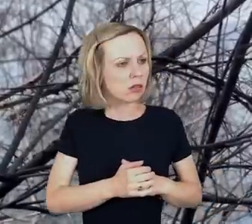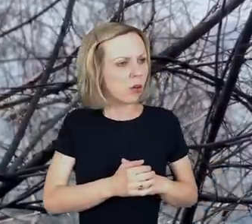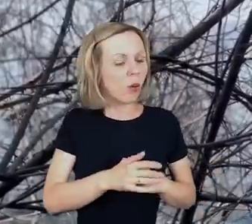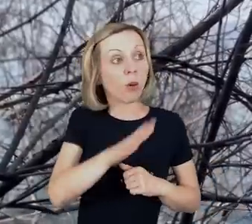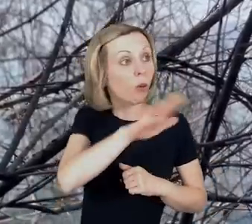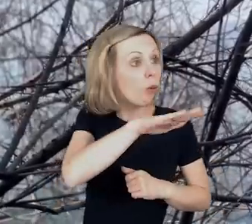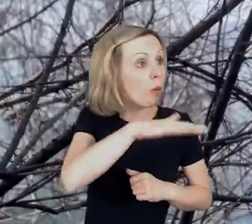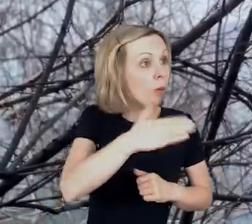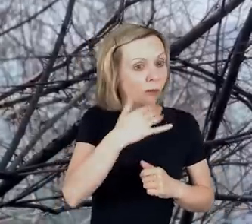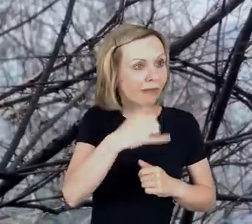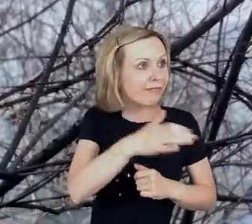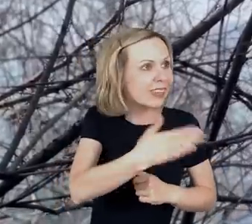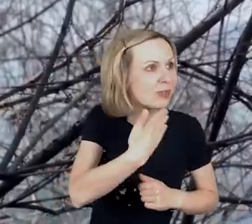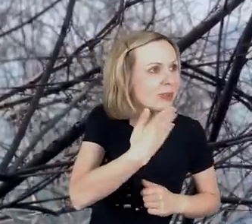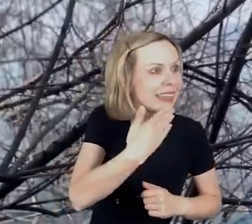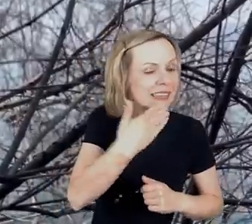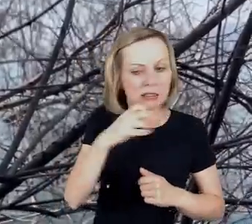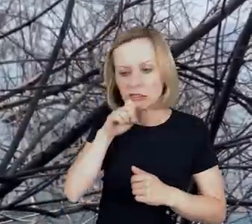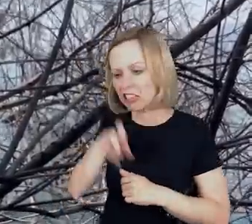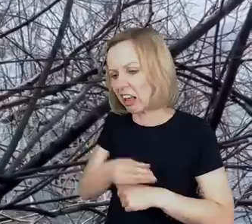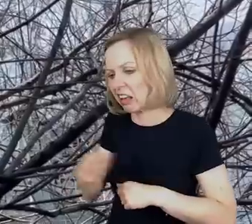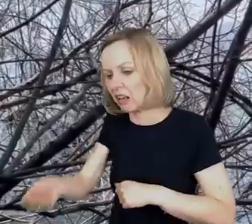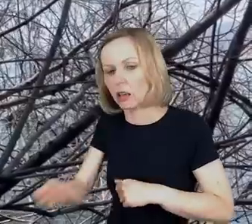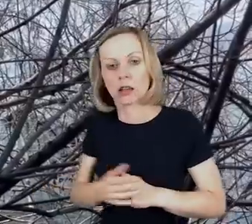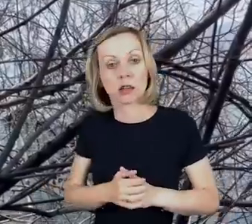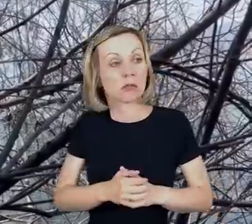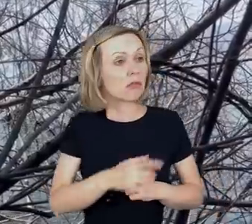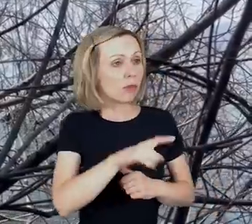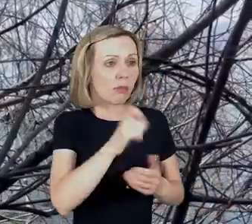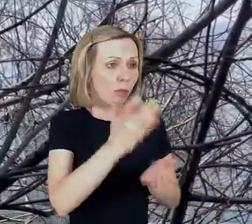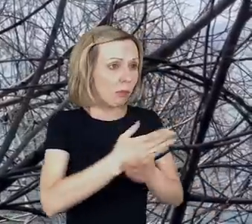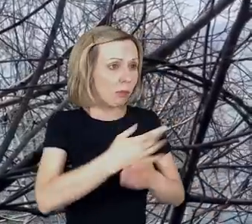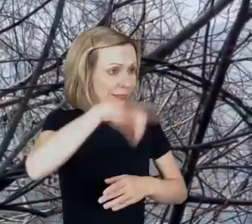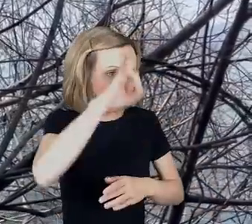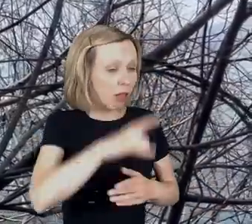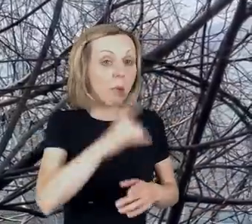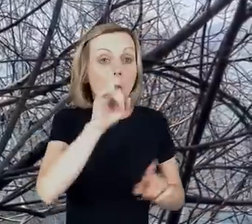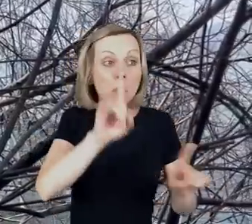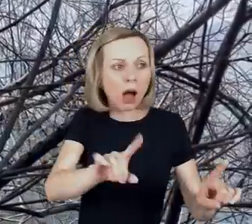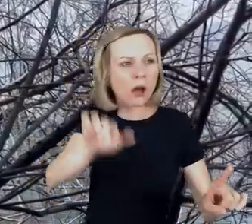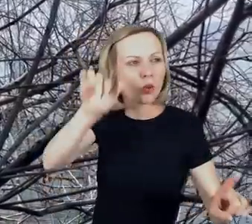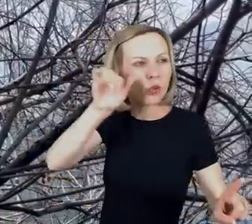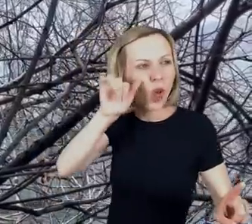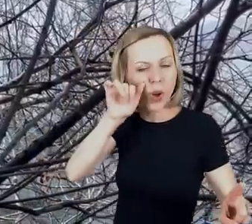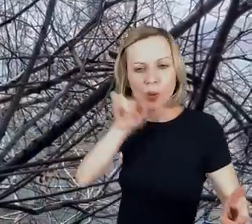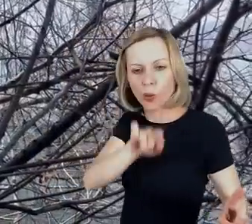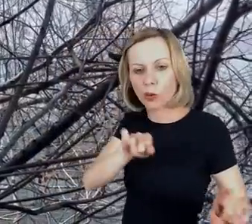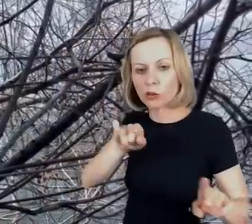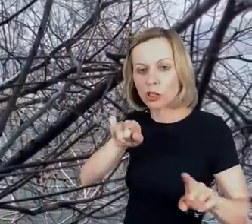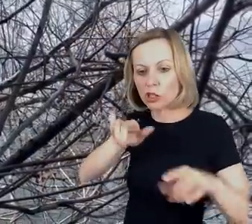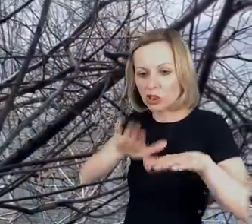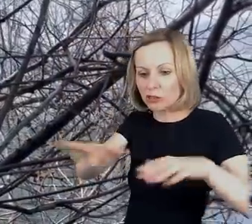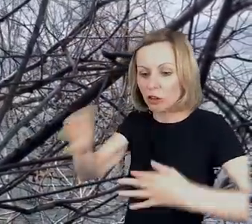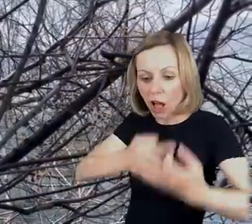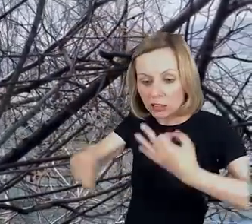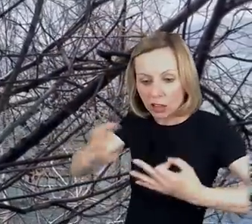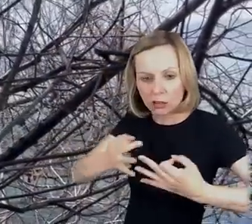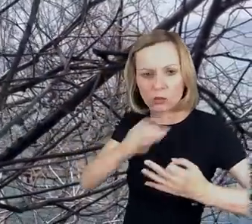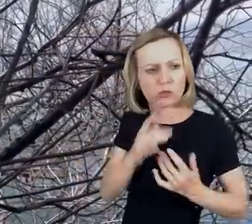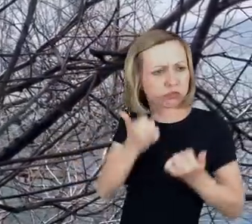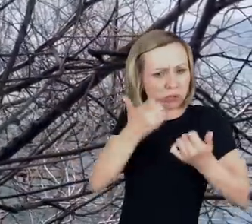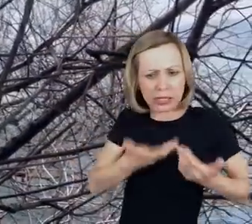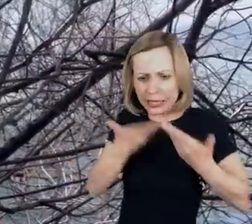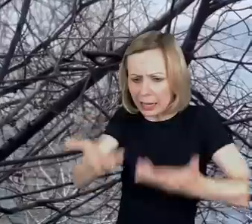give a snake? If you then, who are evil, know how to give good things to your children, how much more will